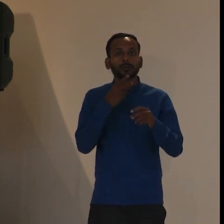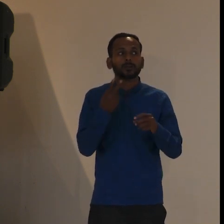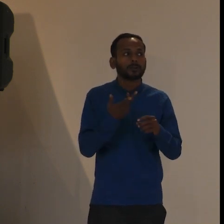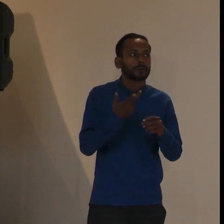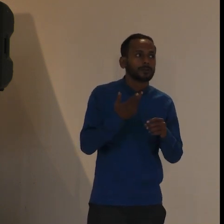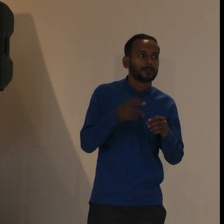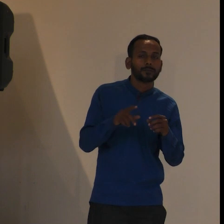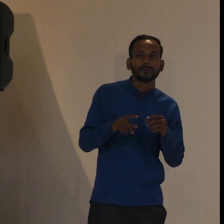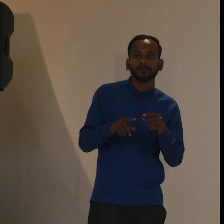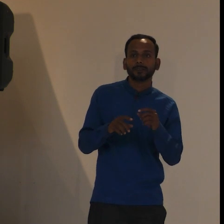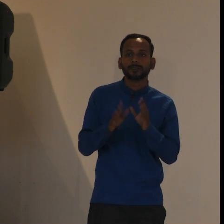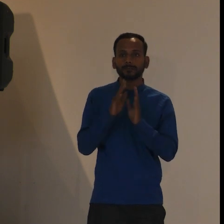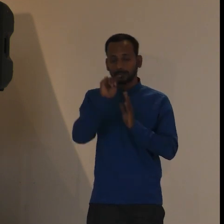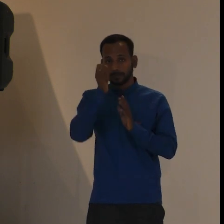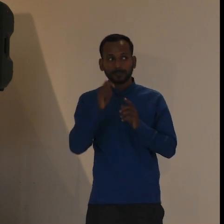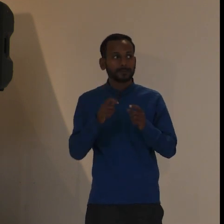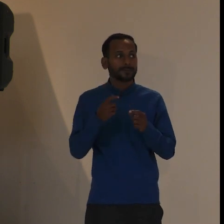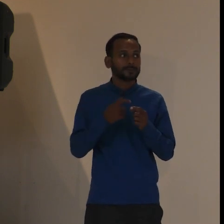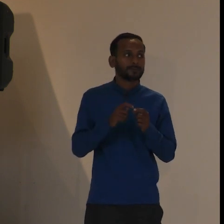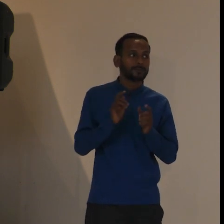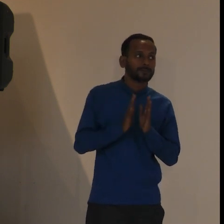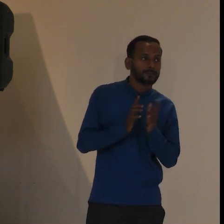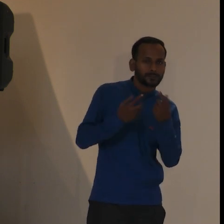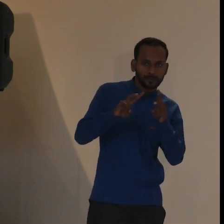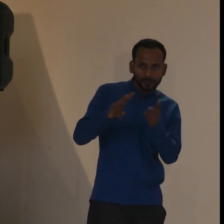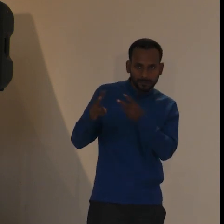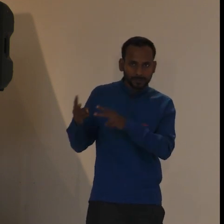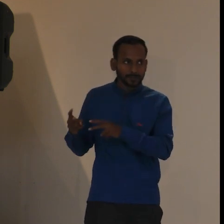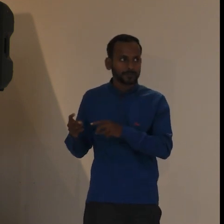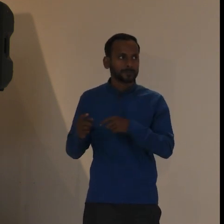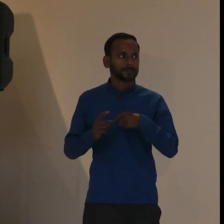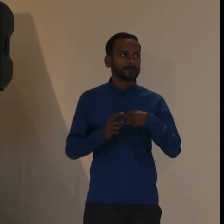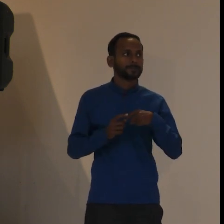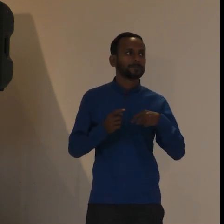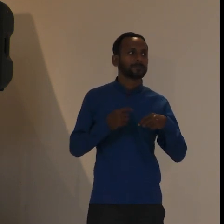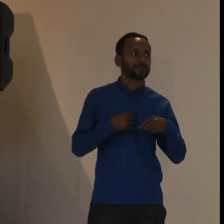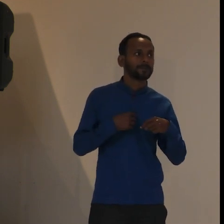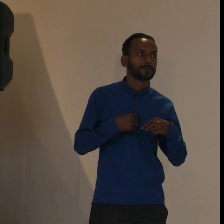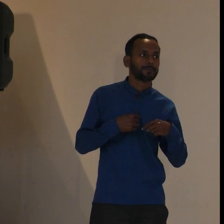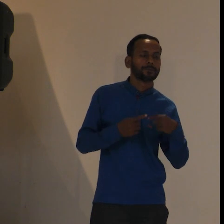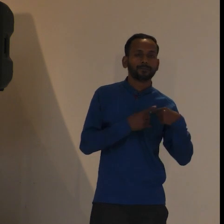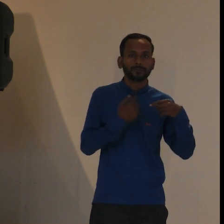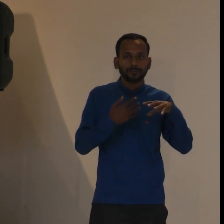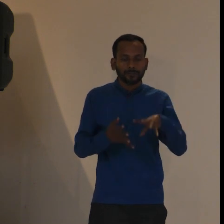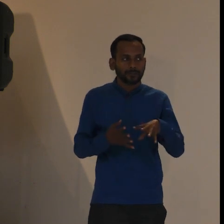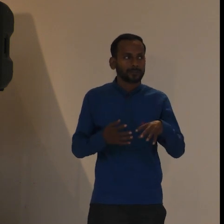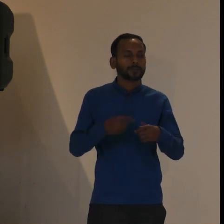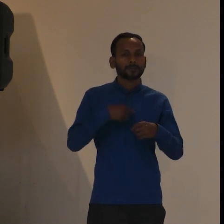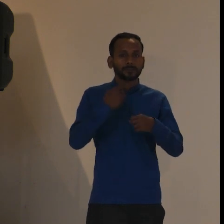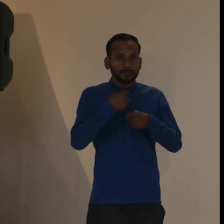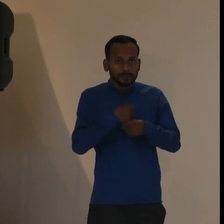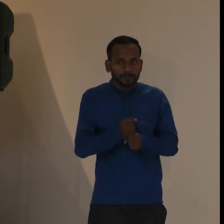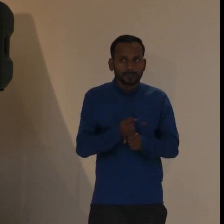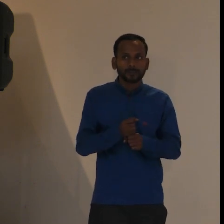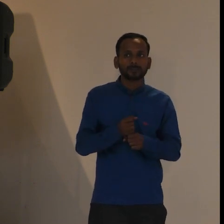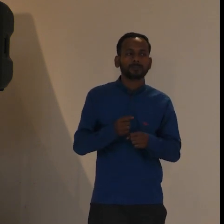I hope that addresses some part of what you said. Ma'am, you, Shudha, you, and then sir, we'll come back to you. Please. Thank you.